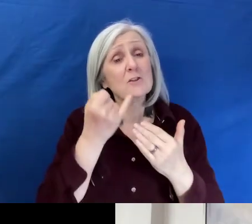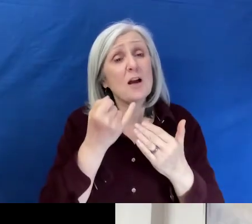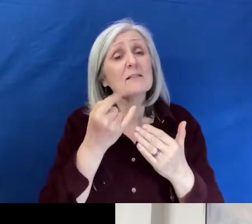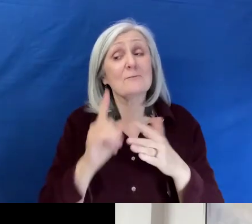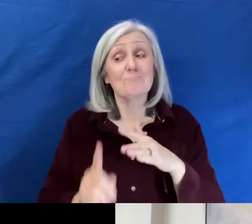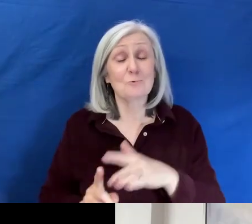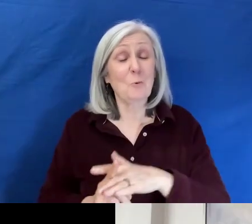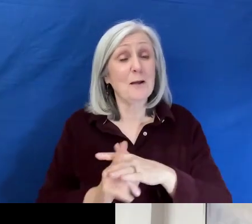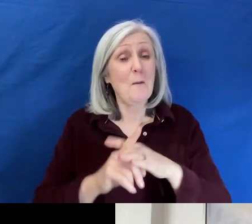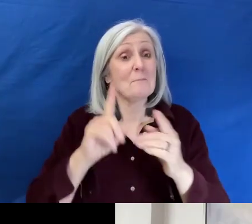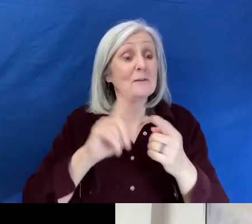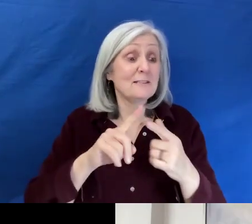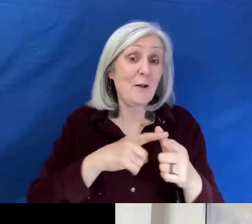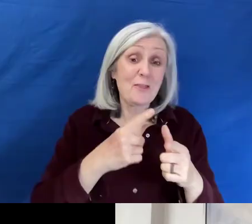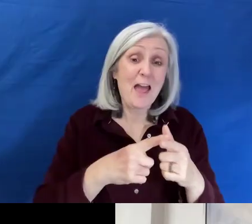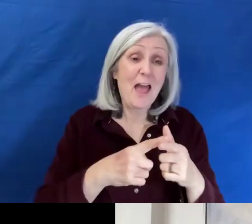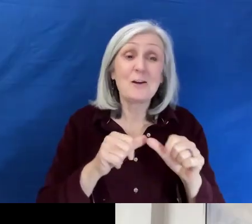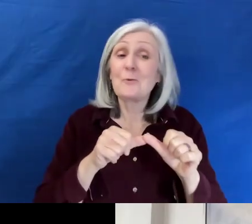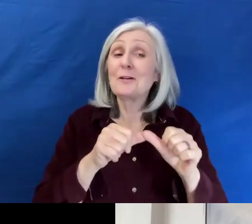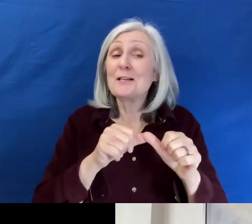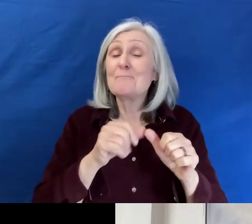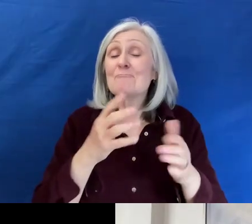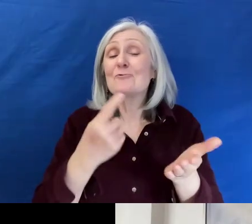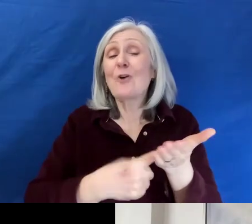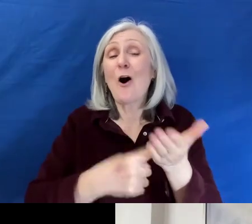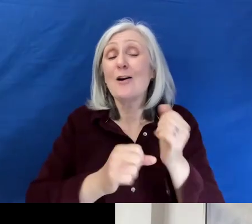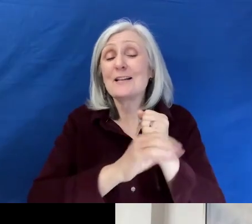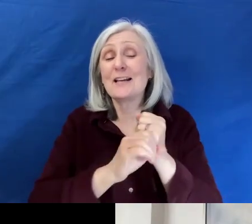meantime, we'll just keep talking about When Hope Calls.